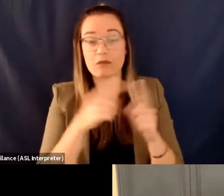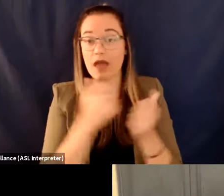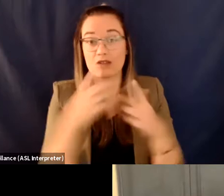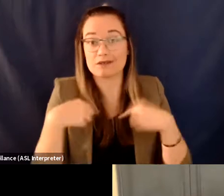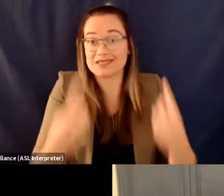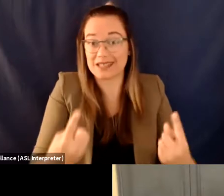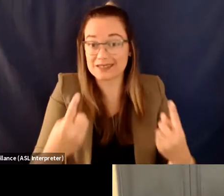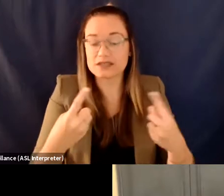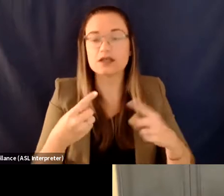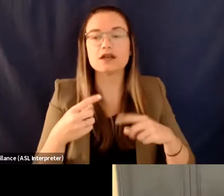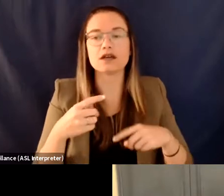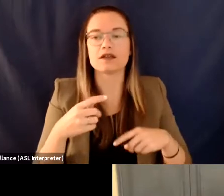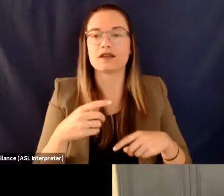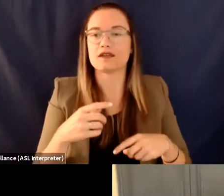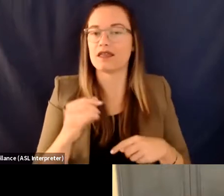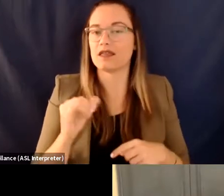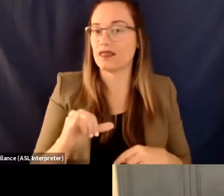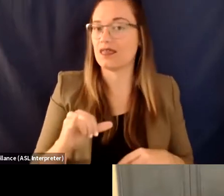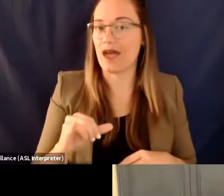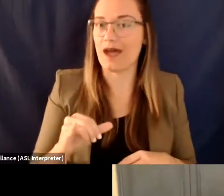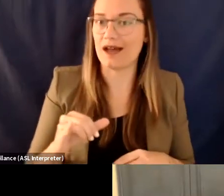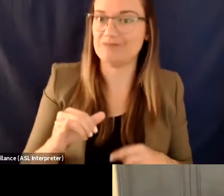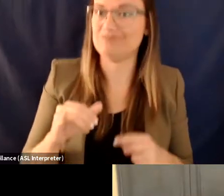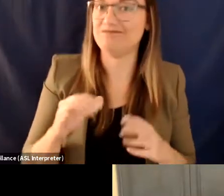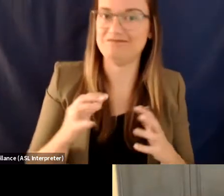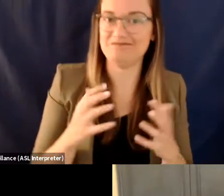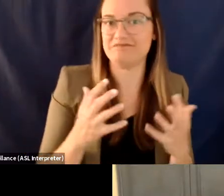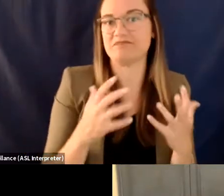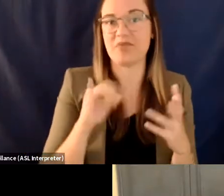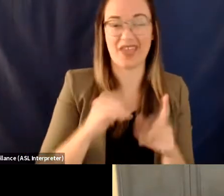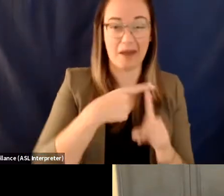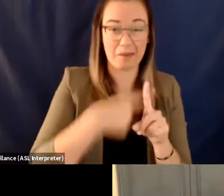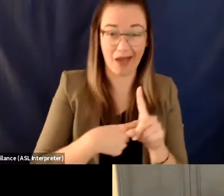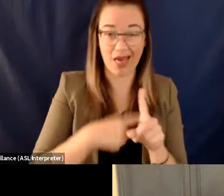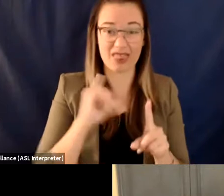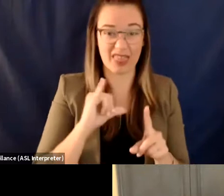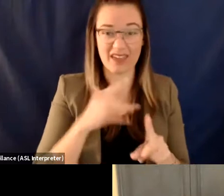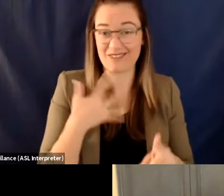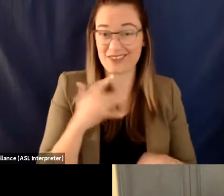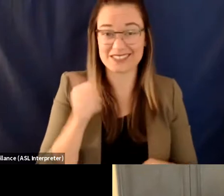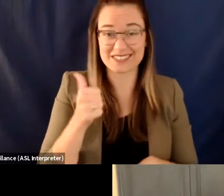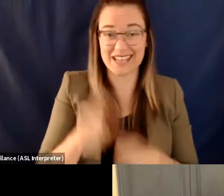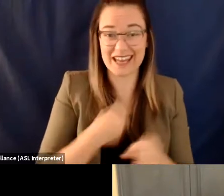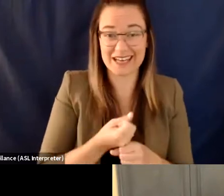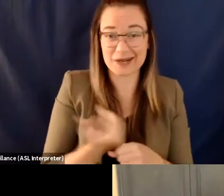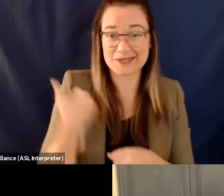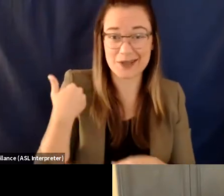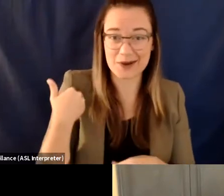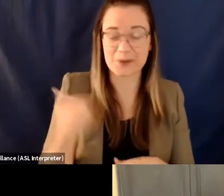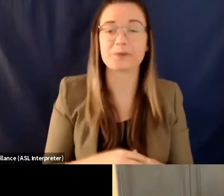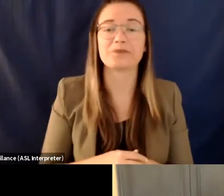made that month seem like 10 years ago. So it